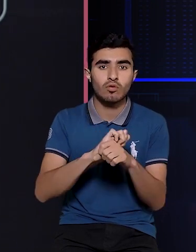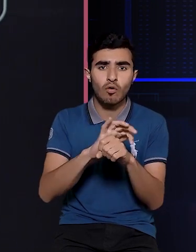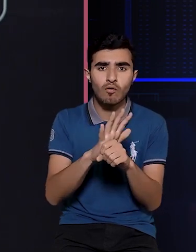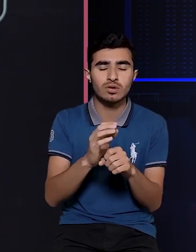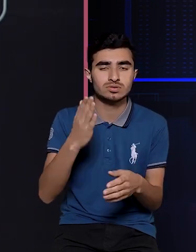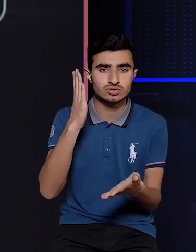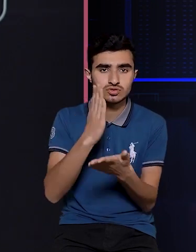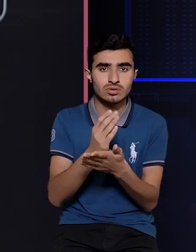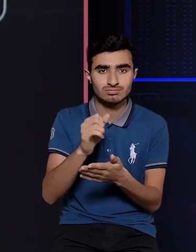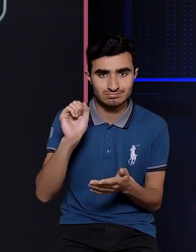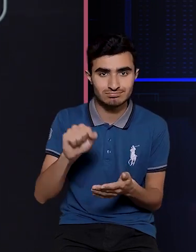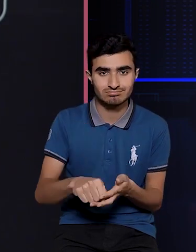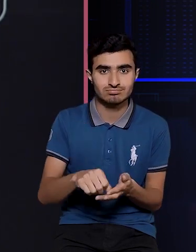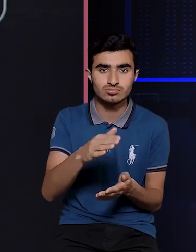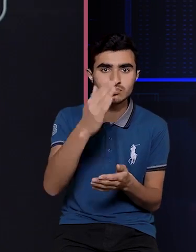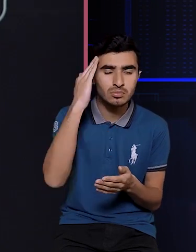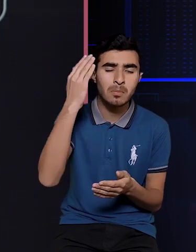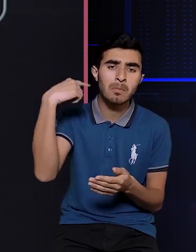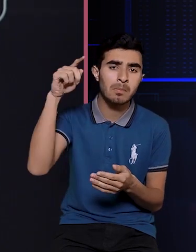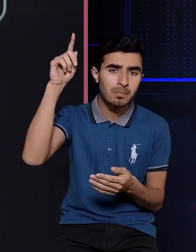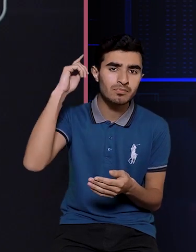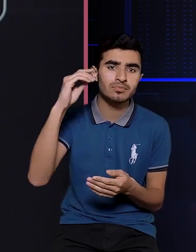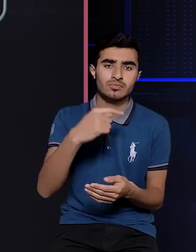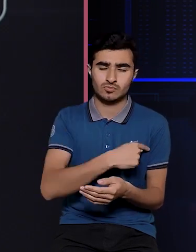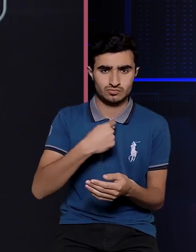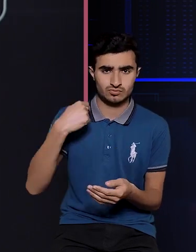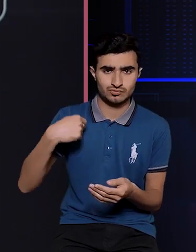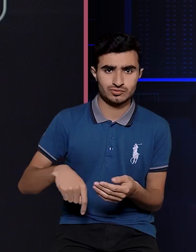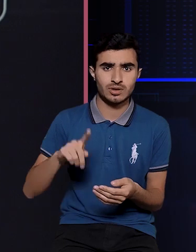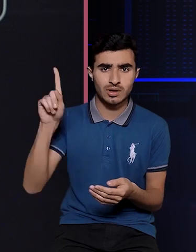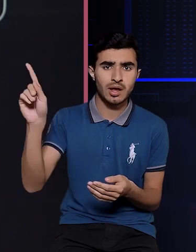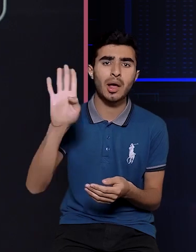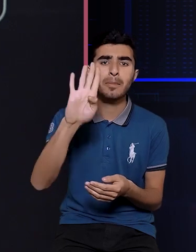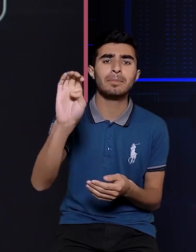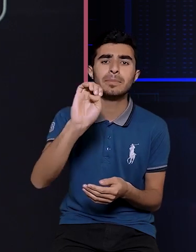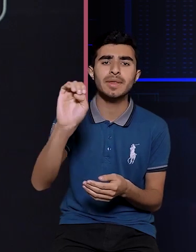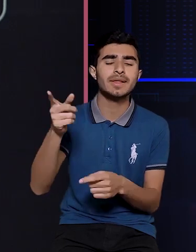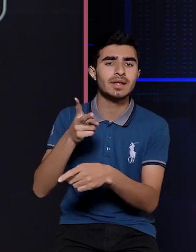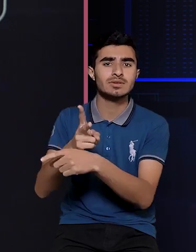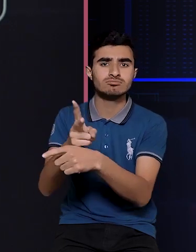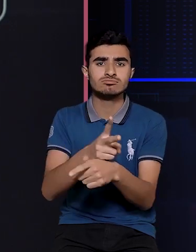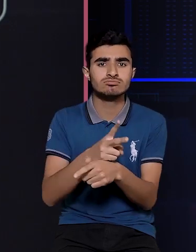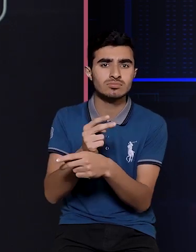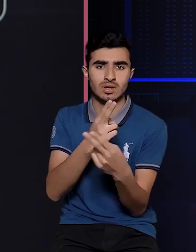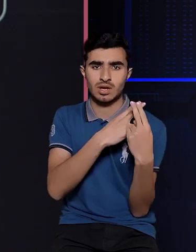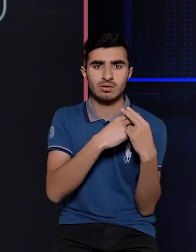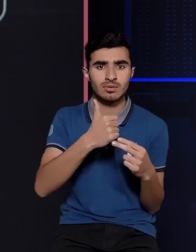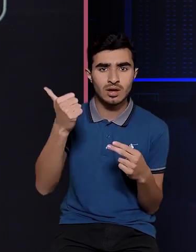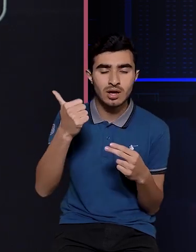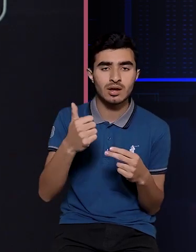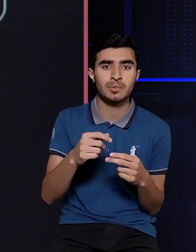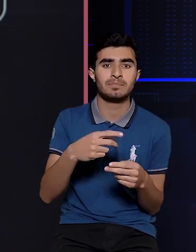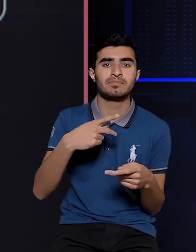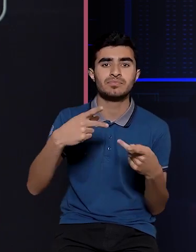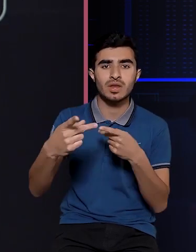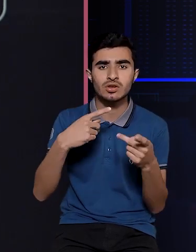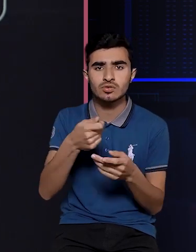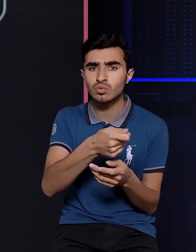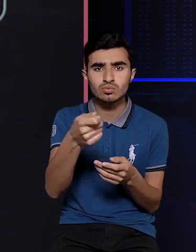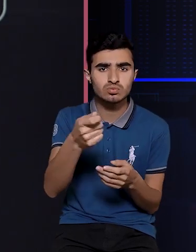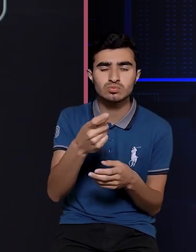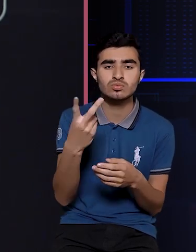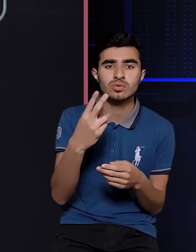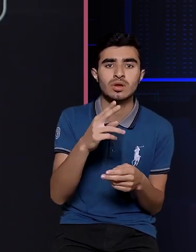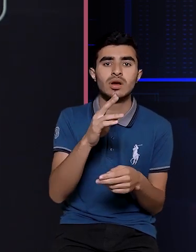The Beekeepers Association in China went to Wuhan right after the